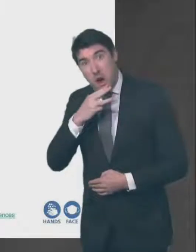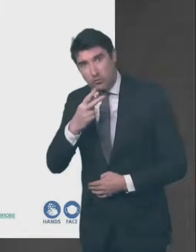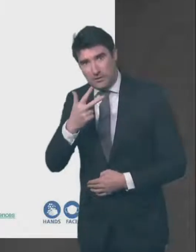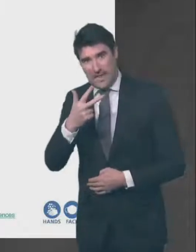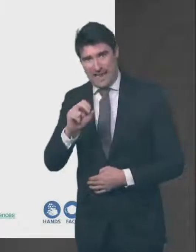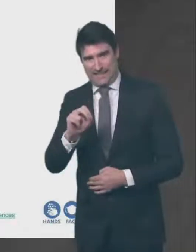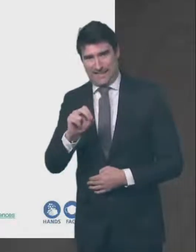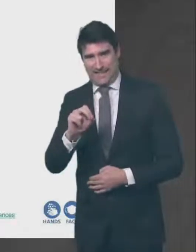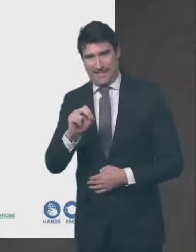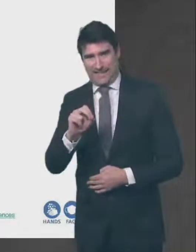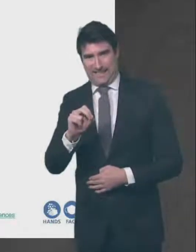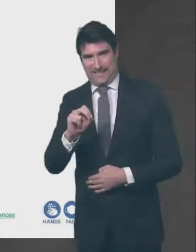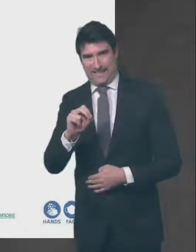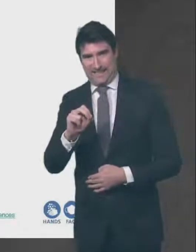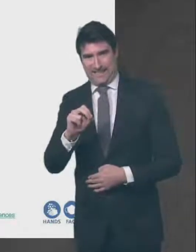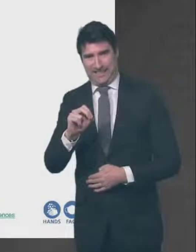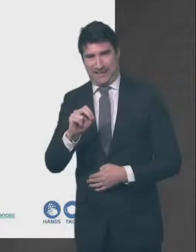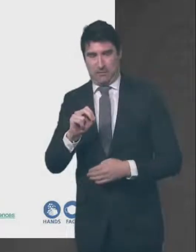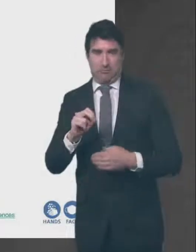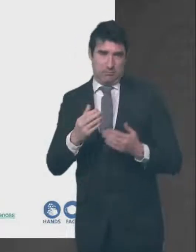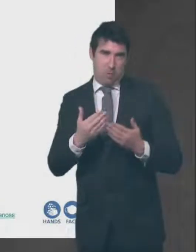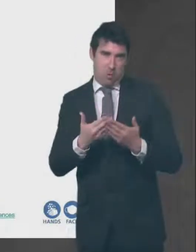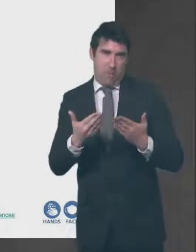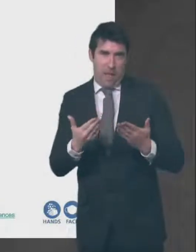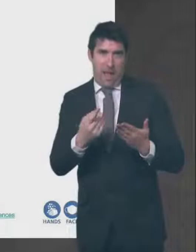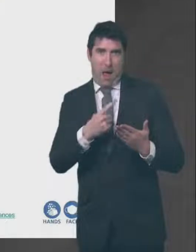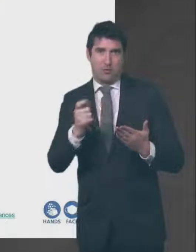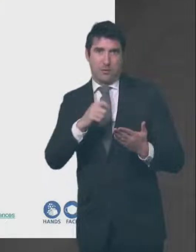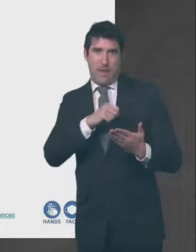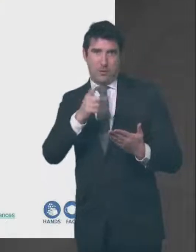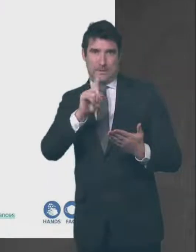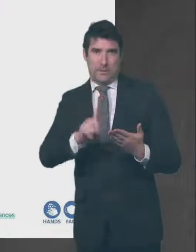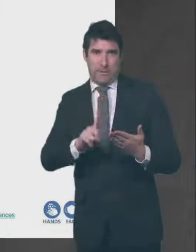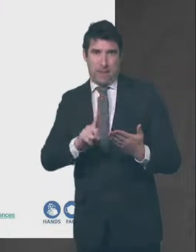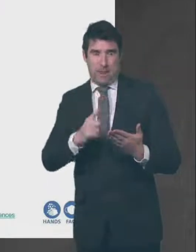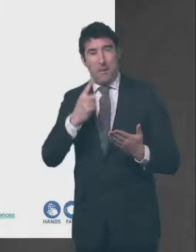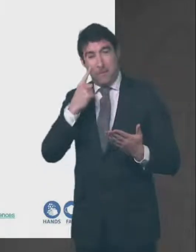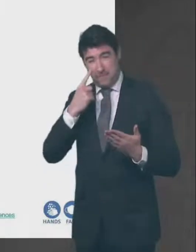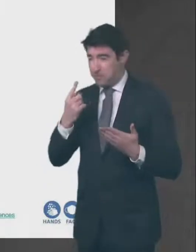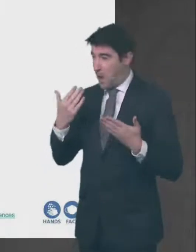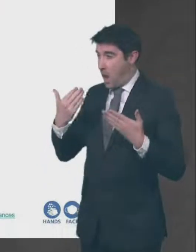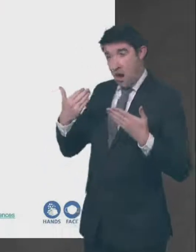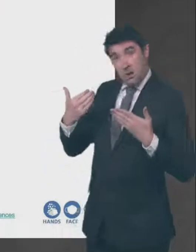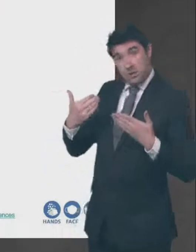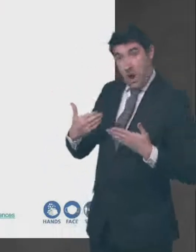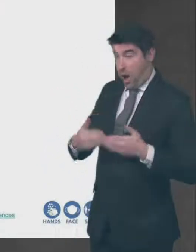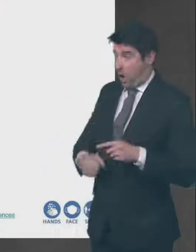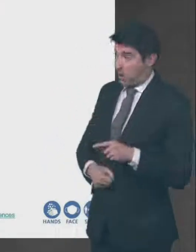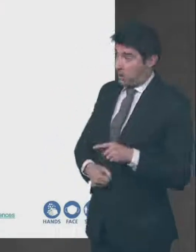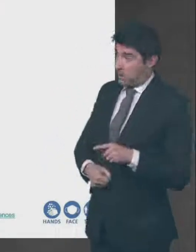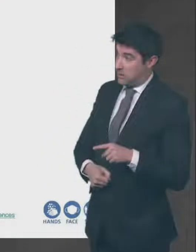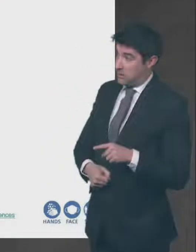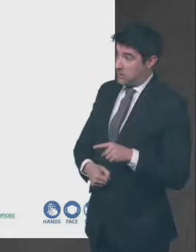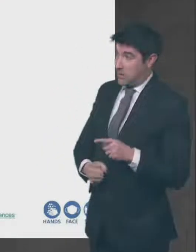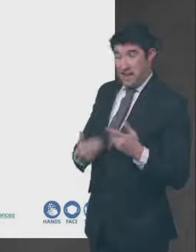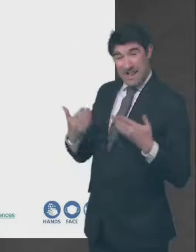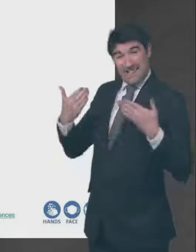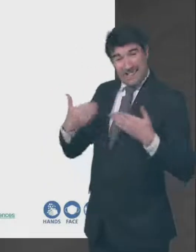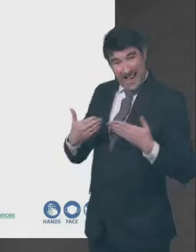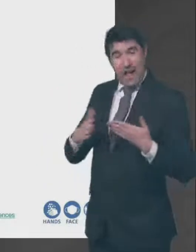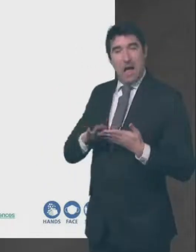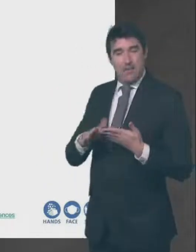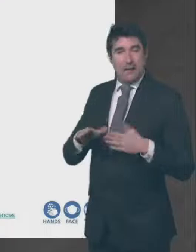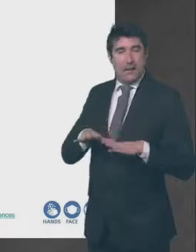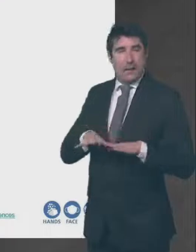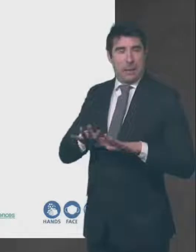geographic representation, the darkest areas are the hottest areas, and you can see overall there's been a considerable